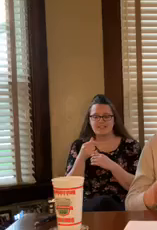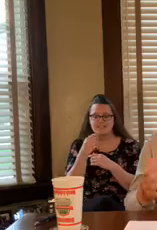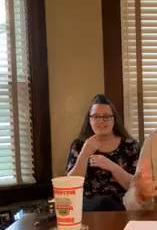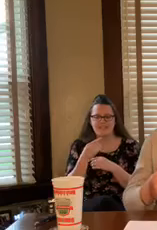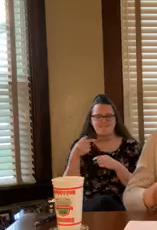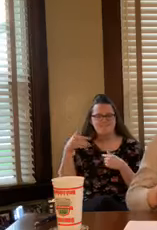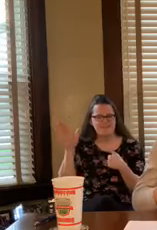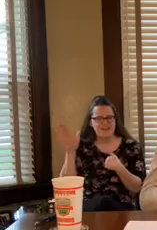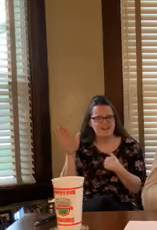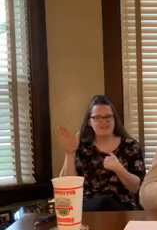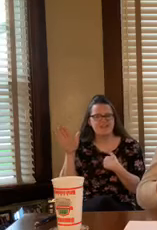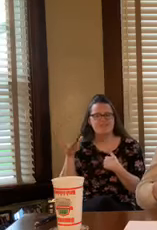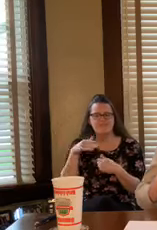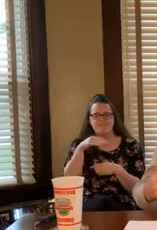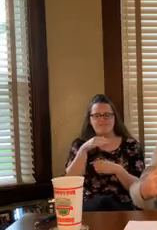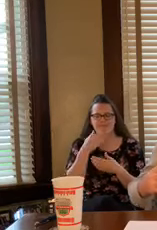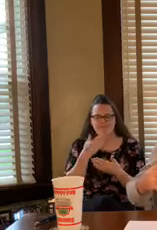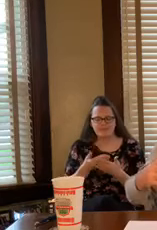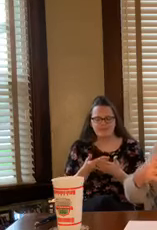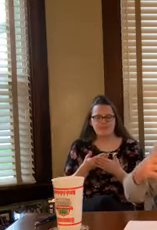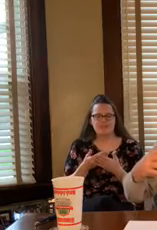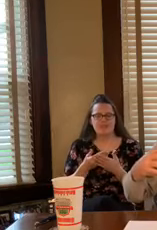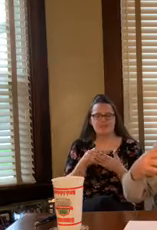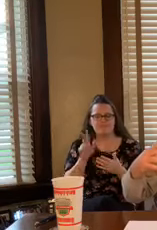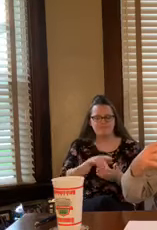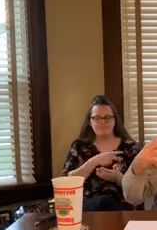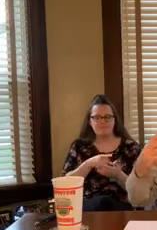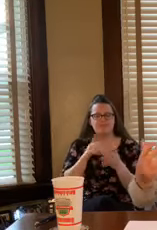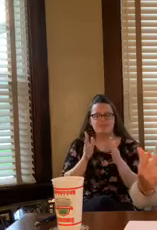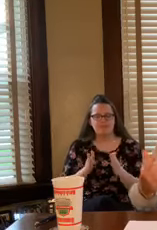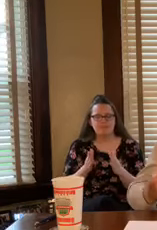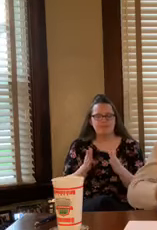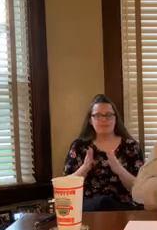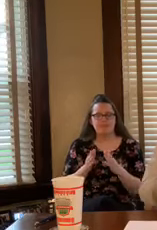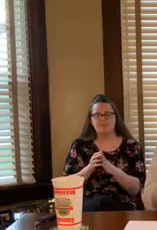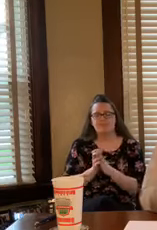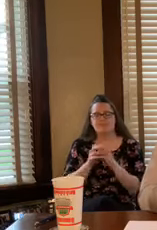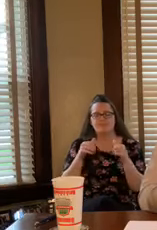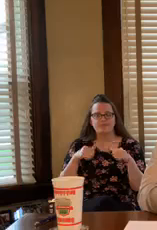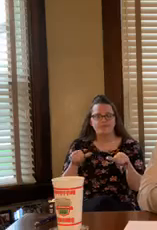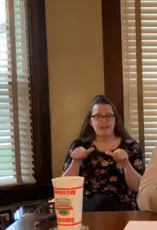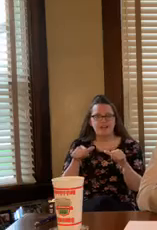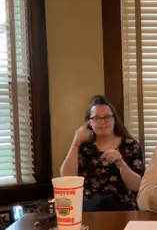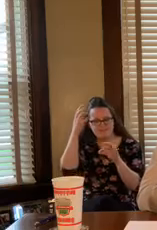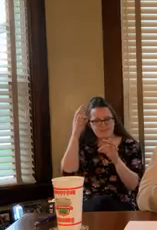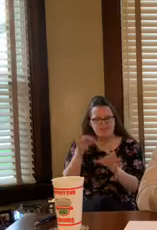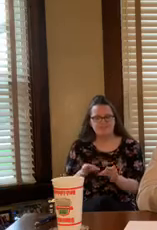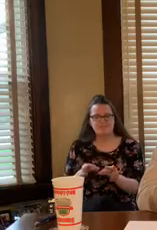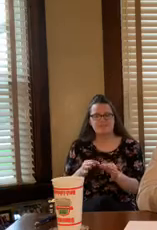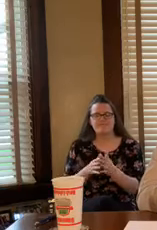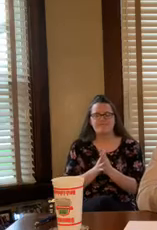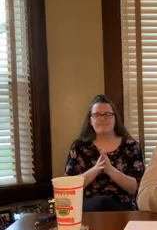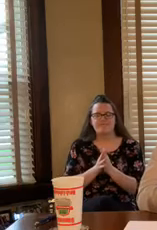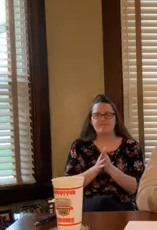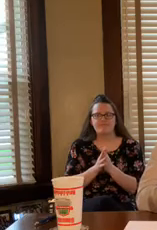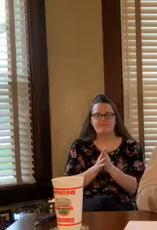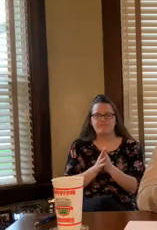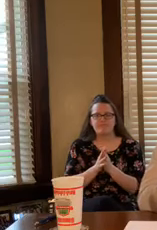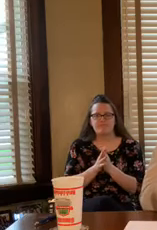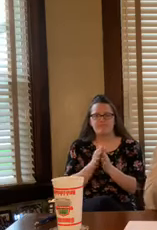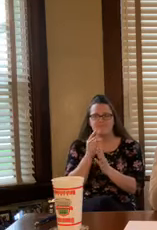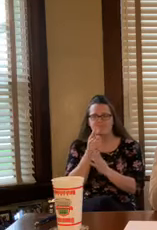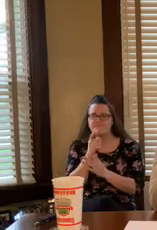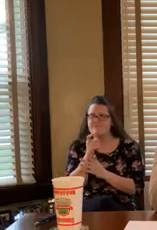am this and I am that. He was basically trying to explain to his disciples just who he was. And in